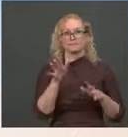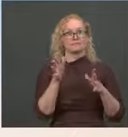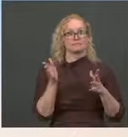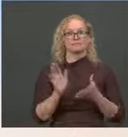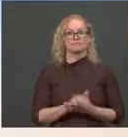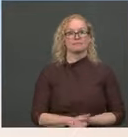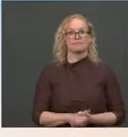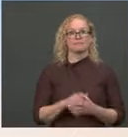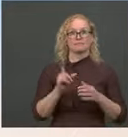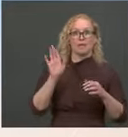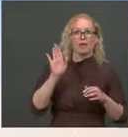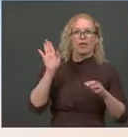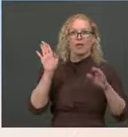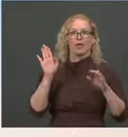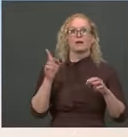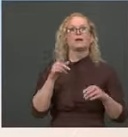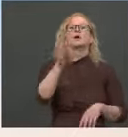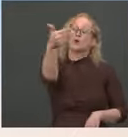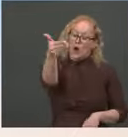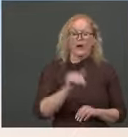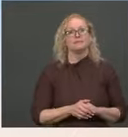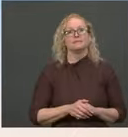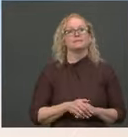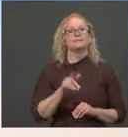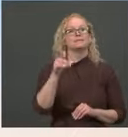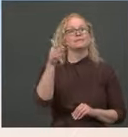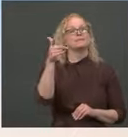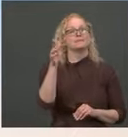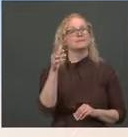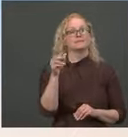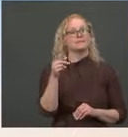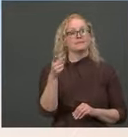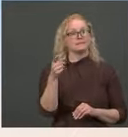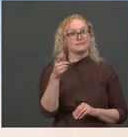Back Better money to make renovations to their facilities? Just go ahead. Ask your question. question.